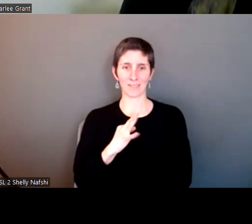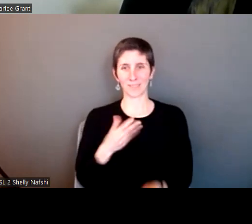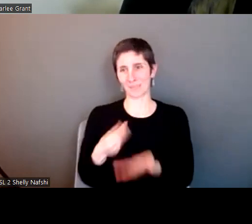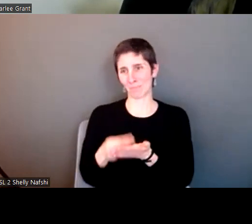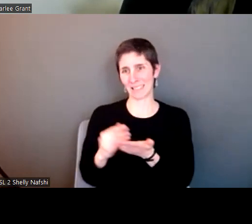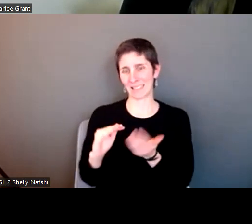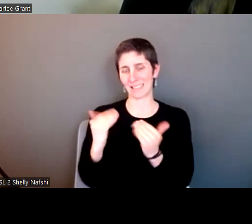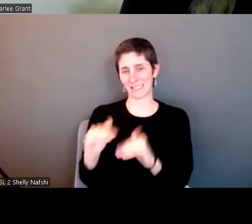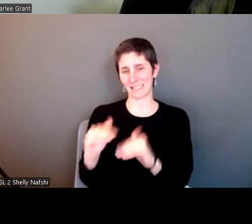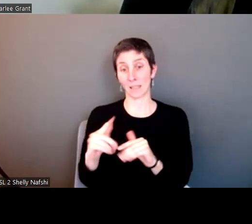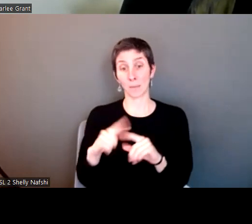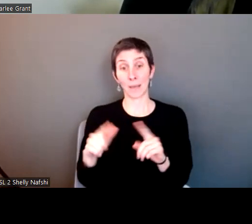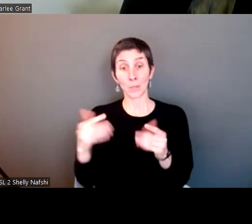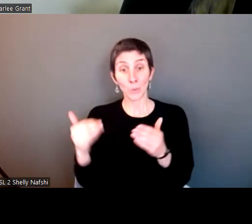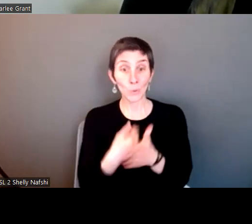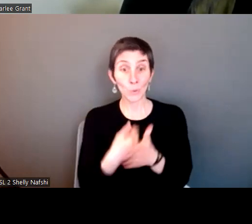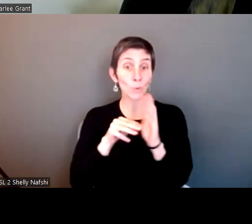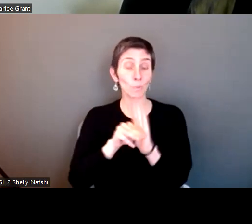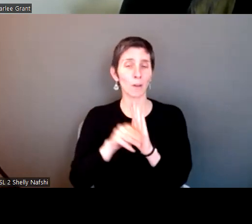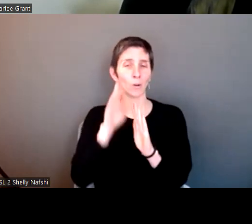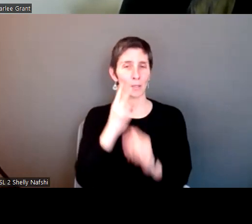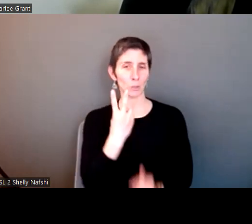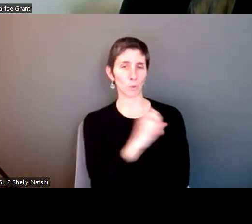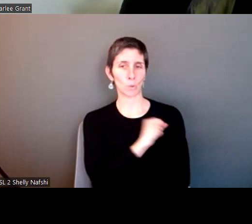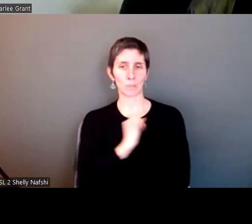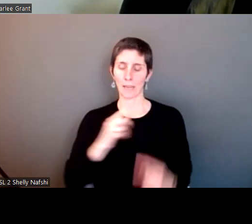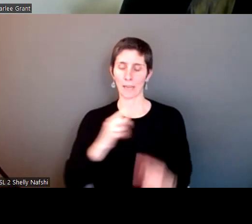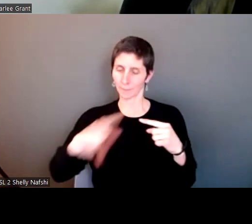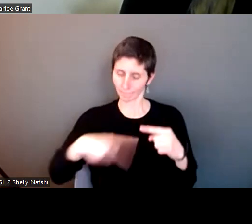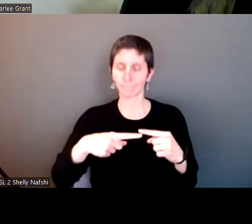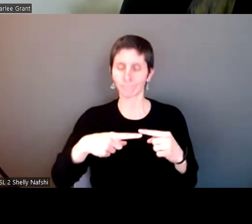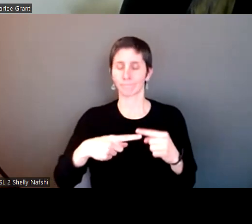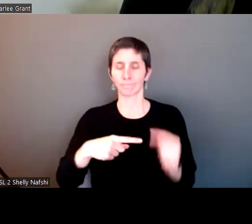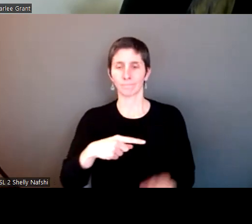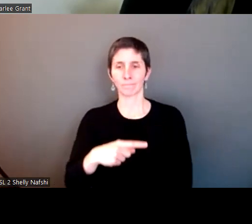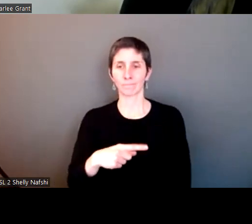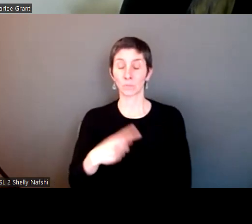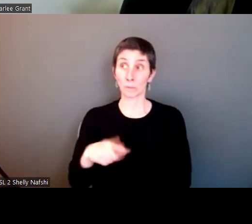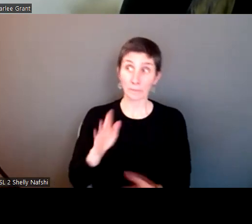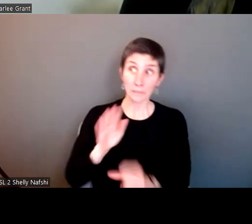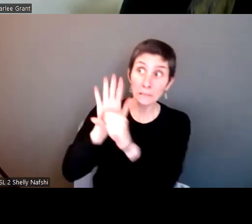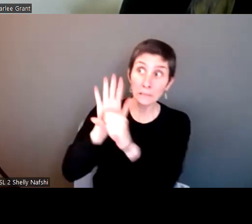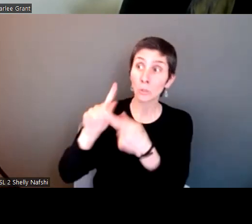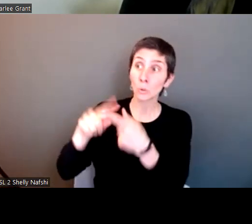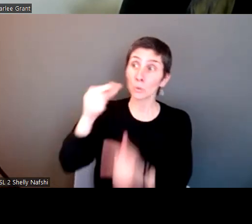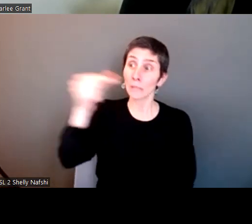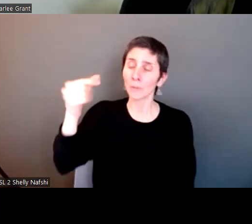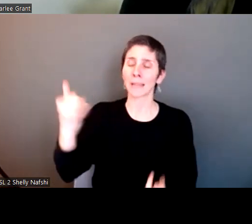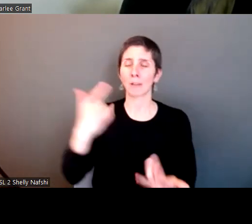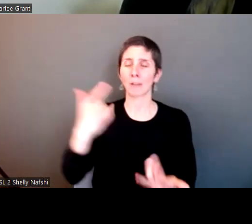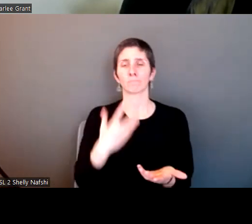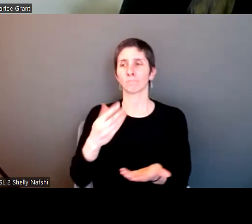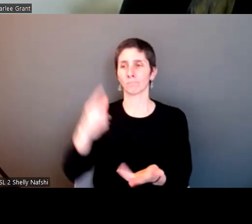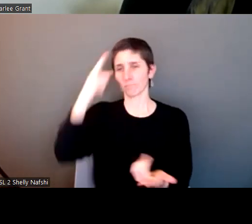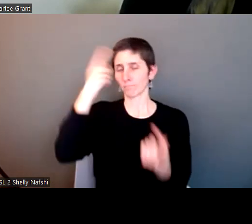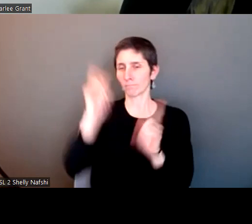staff all around the day. And that's our model that we showed our government the need for it. So it's going to be, and we think that's very important to